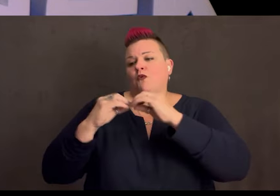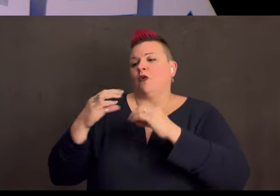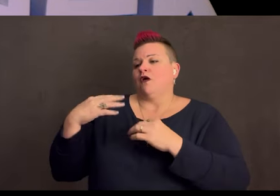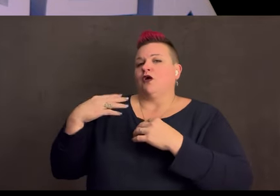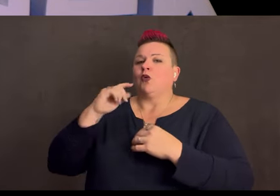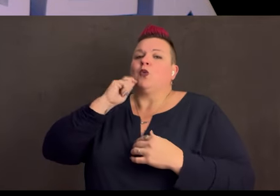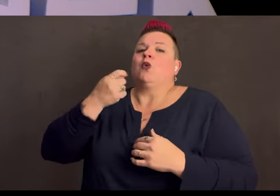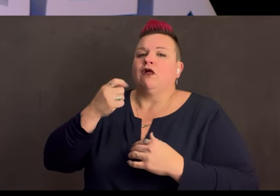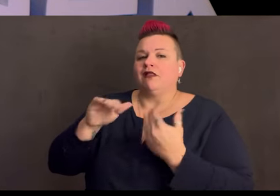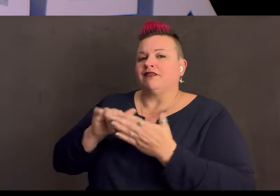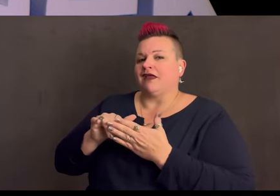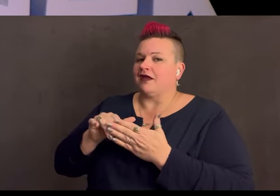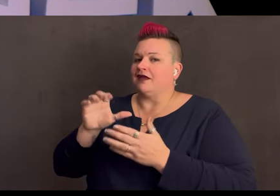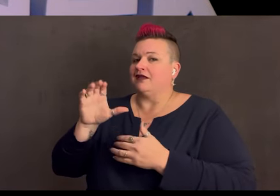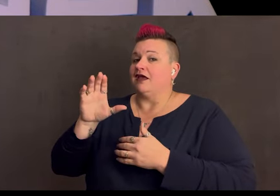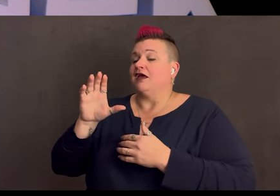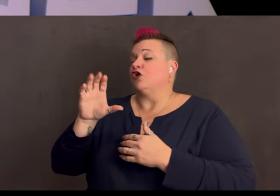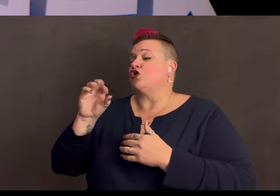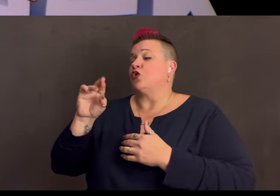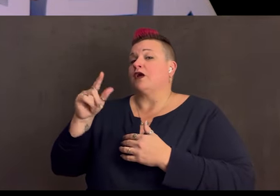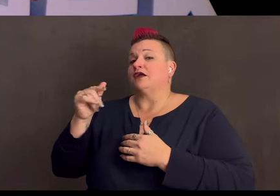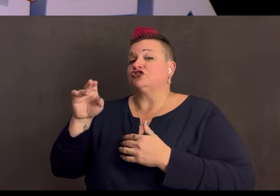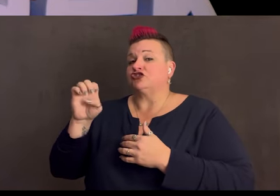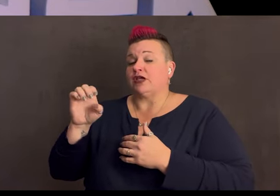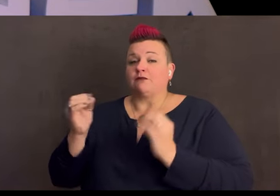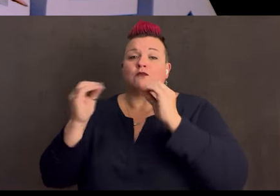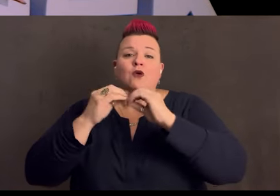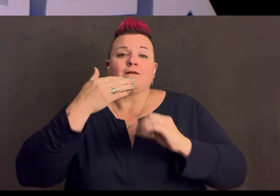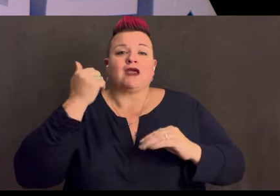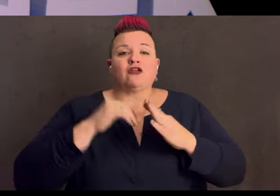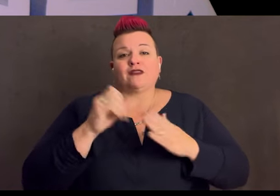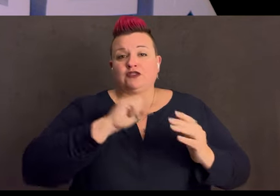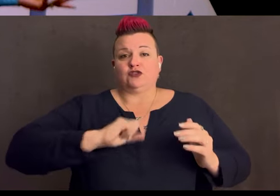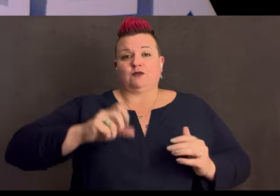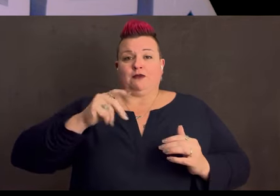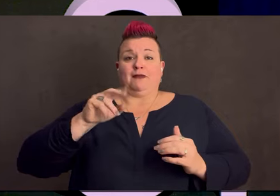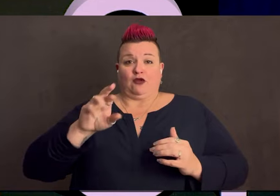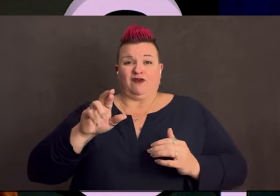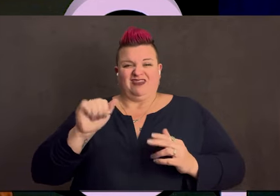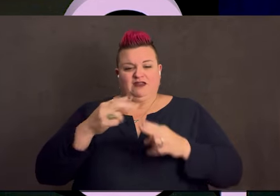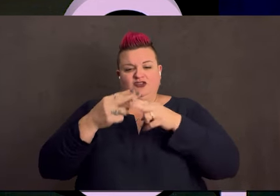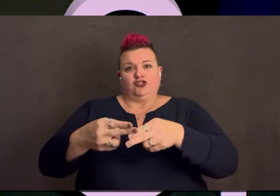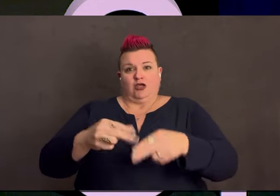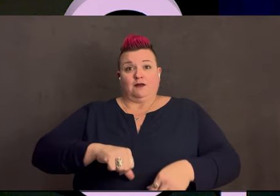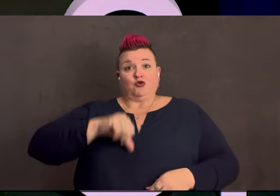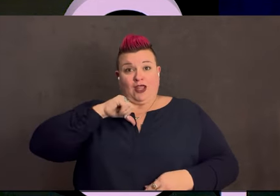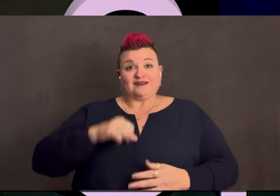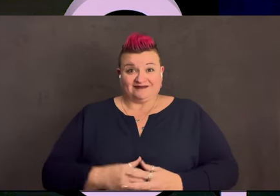courage. And frankly, that's better than superpowers. And that's pride.